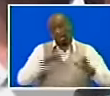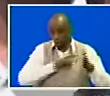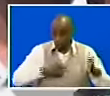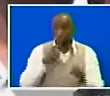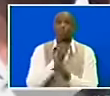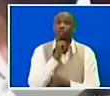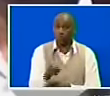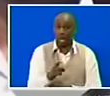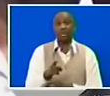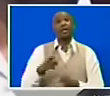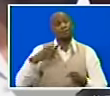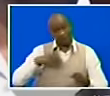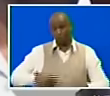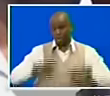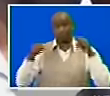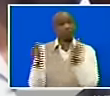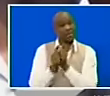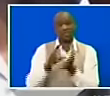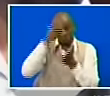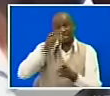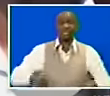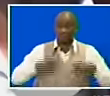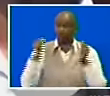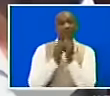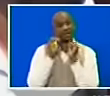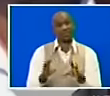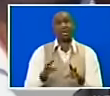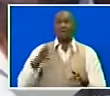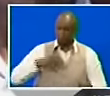ensure that there is no cohabiting so that our comrades are safe wherever they are.